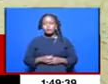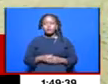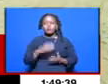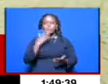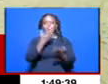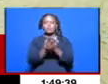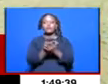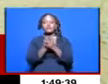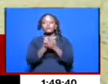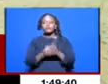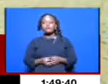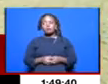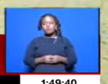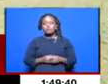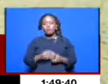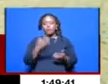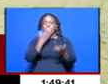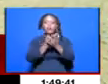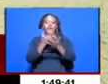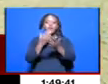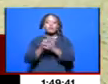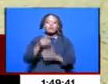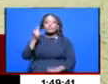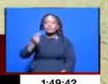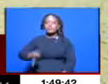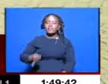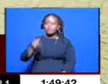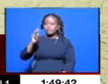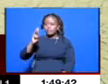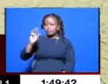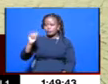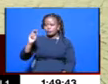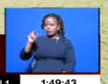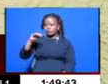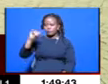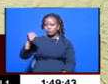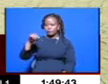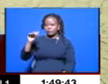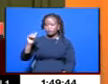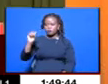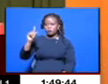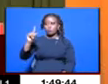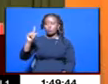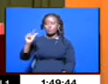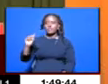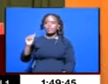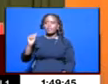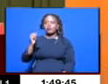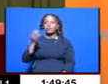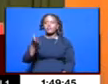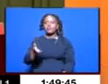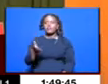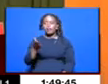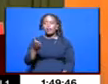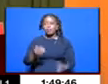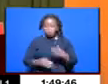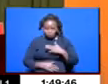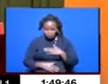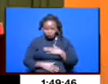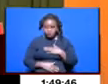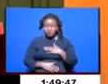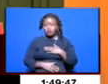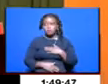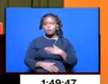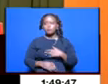Thank you very much, Justice Wanjara, for that rendition. I now request the Honorable Mr. Justice Ibrahim